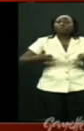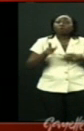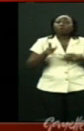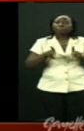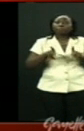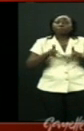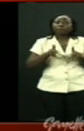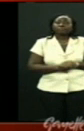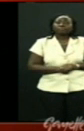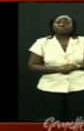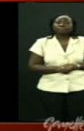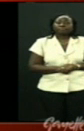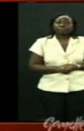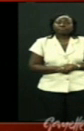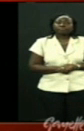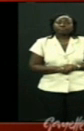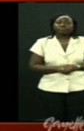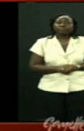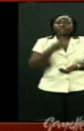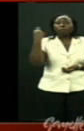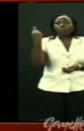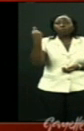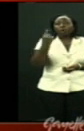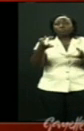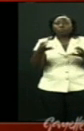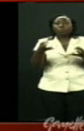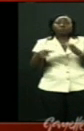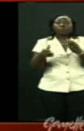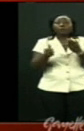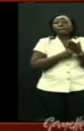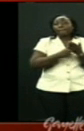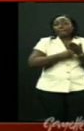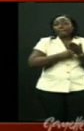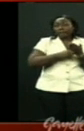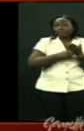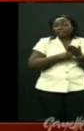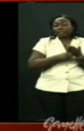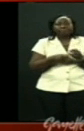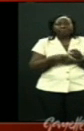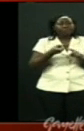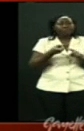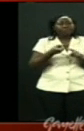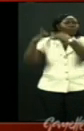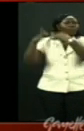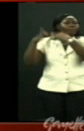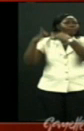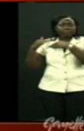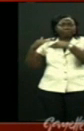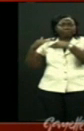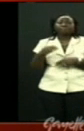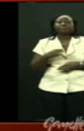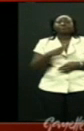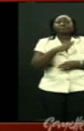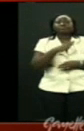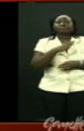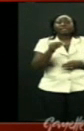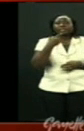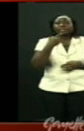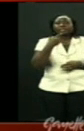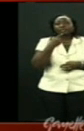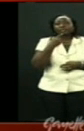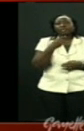just I've always wanted to do a magazine ever since I was a teenager. And I was at a crossroads in terms of I left a job and